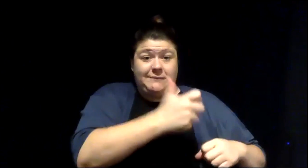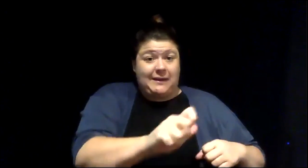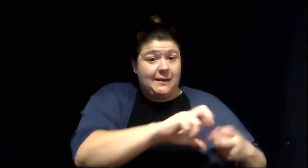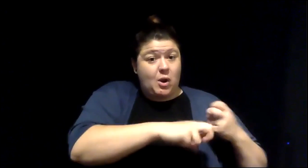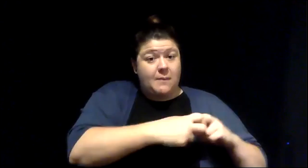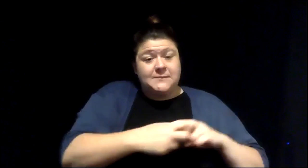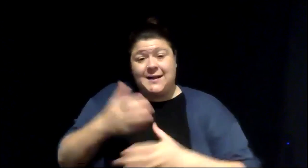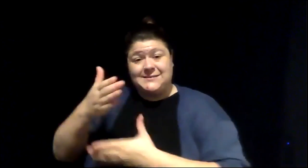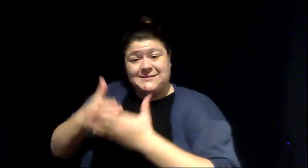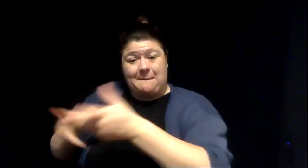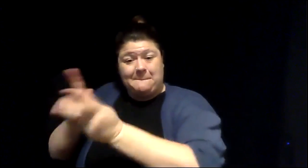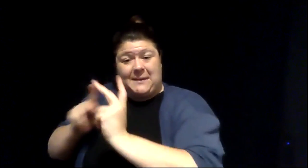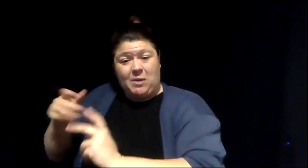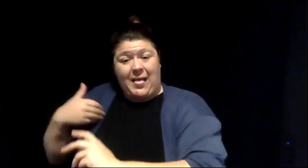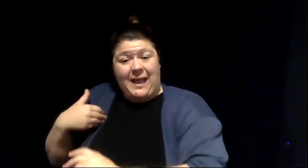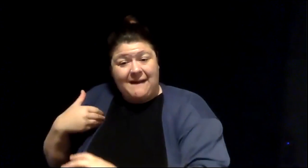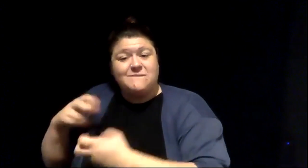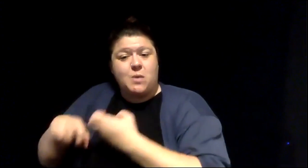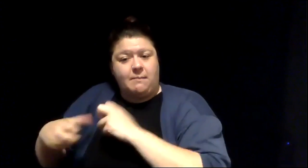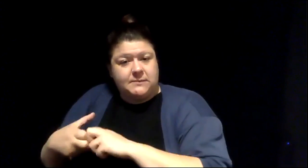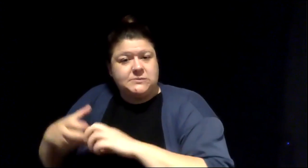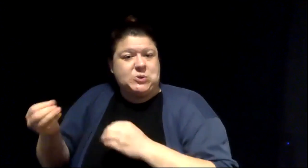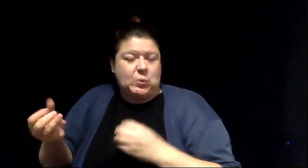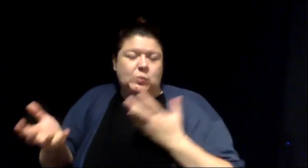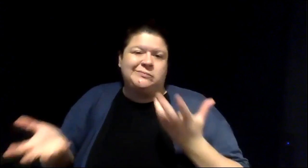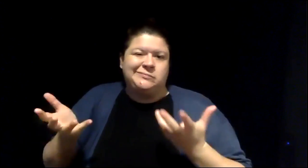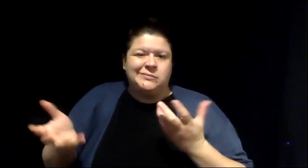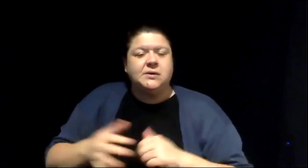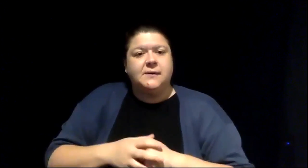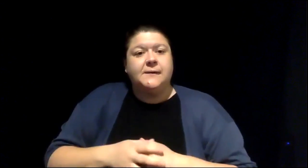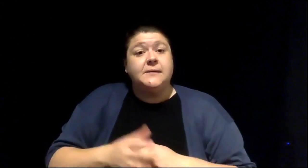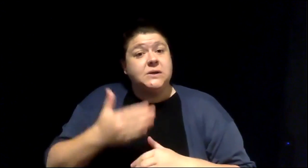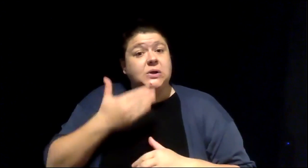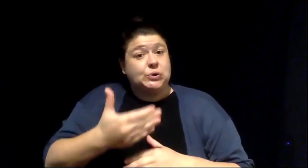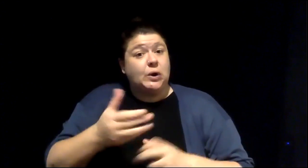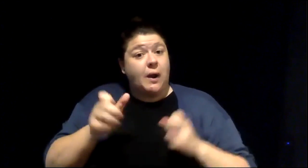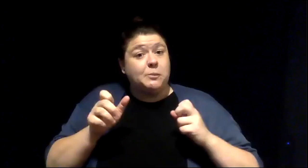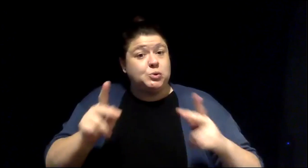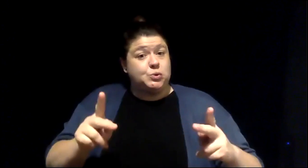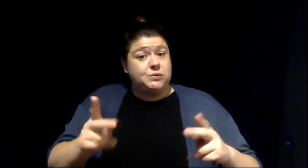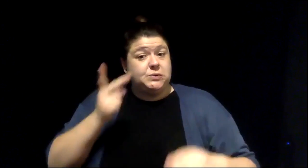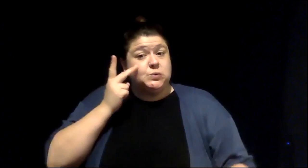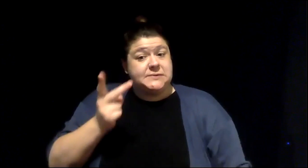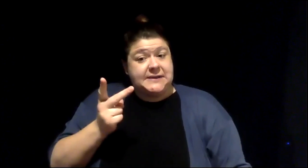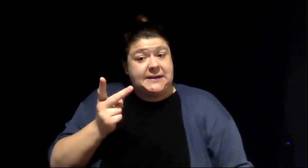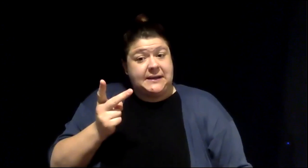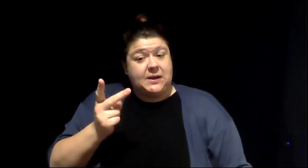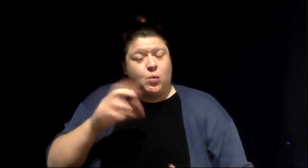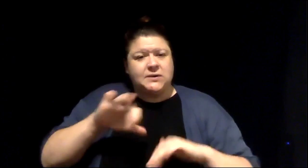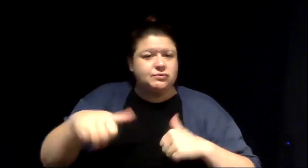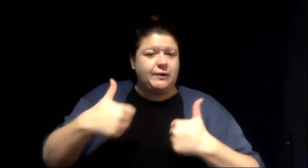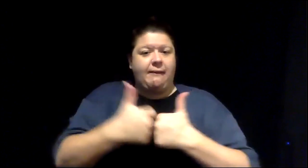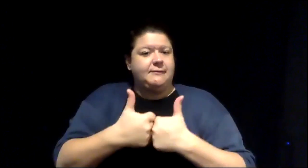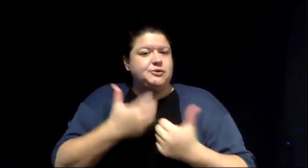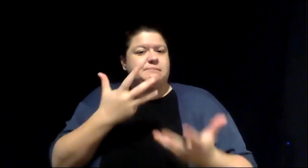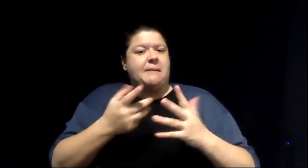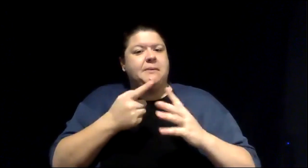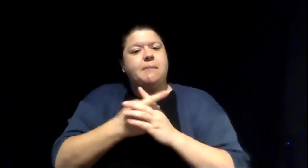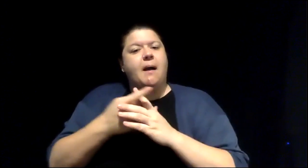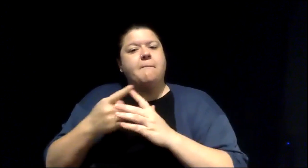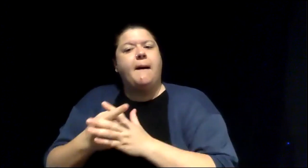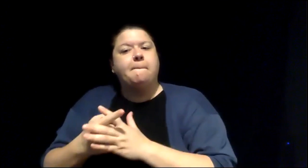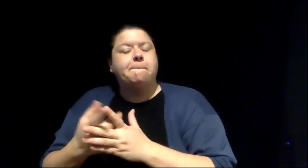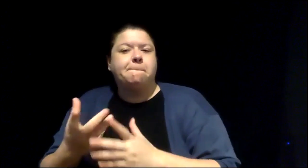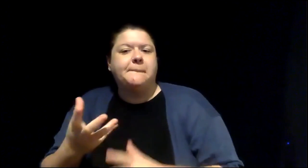hiccups. This is a good opportunity for us to see what challenges we might have